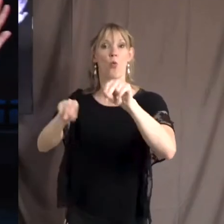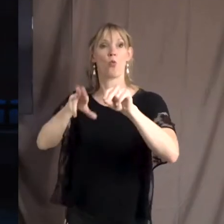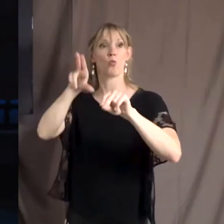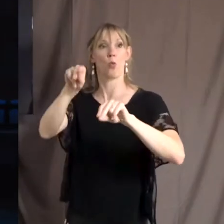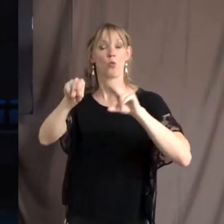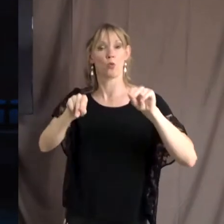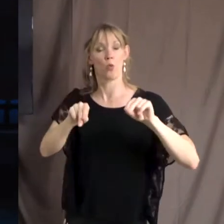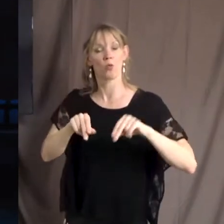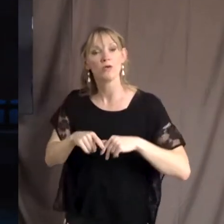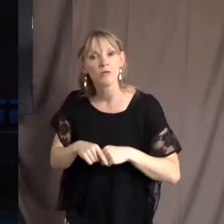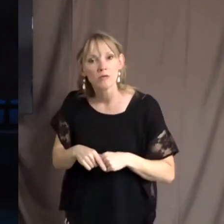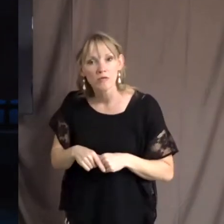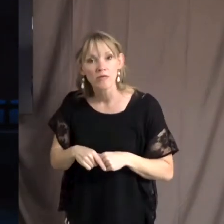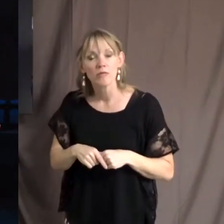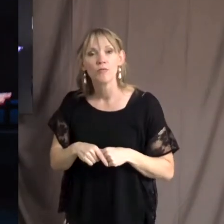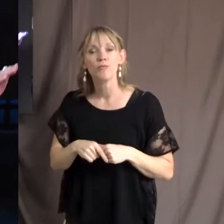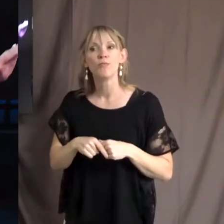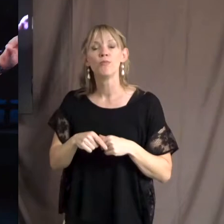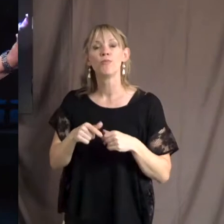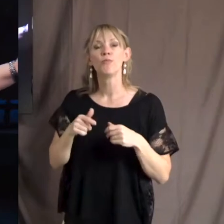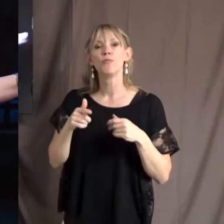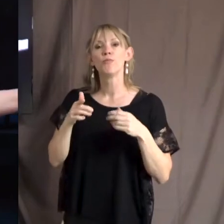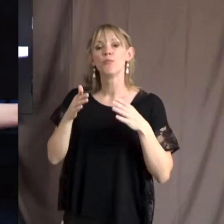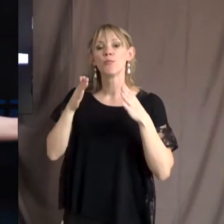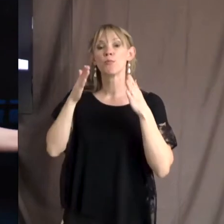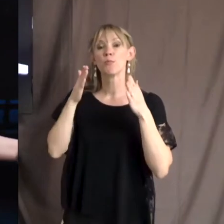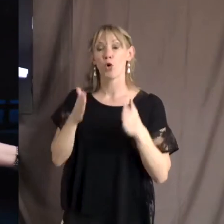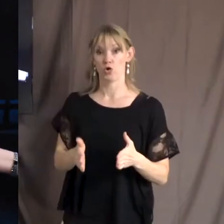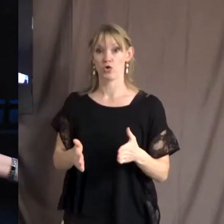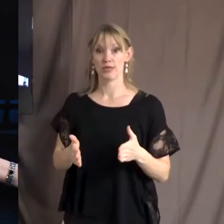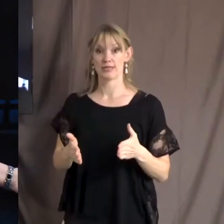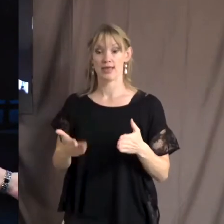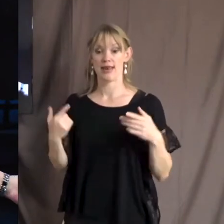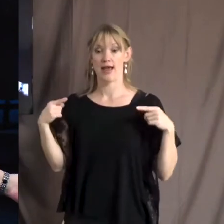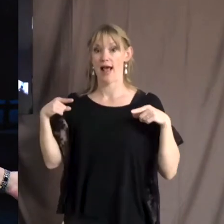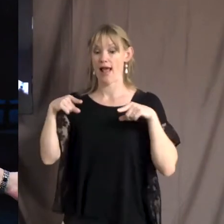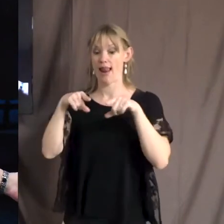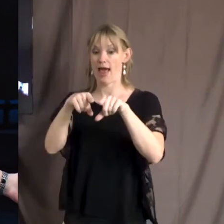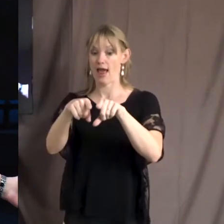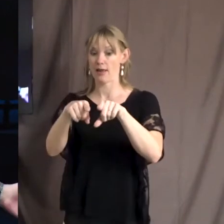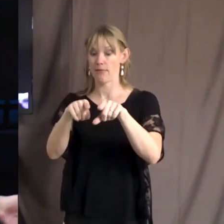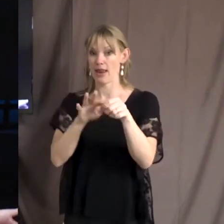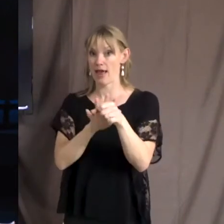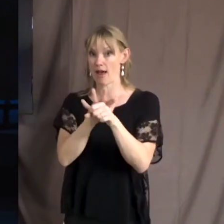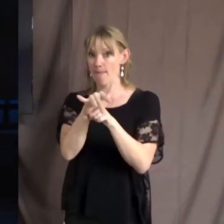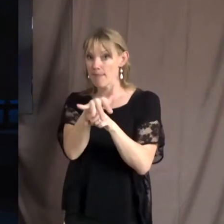So a person who is in alignment with abundance